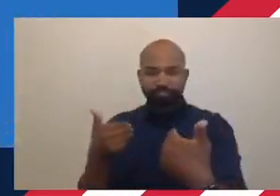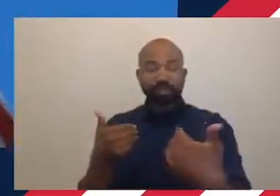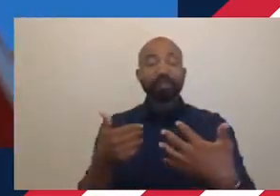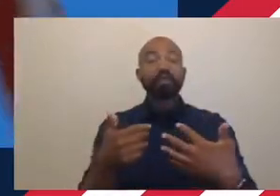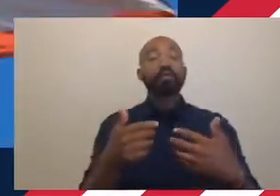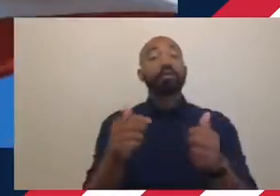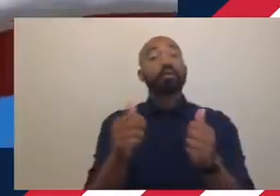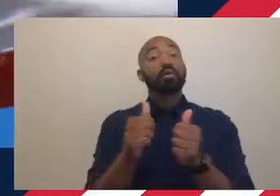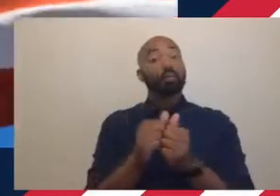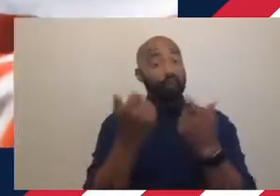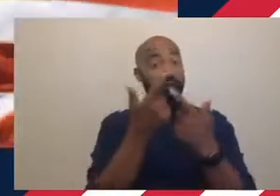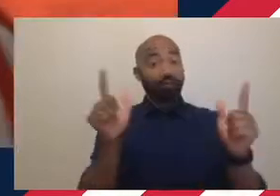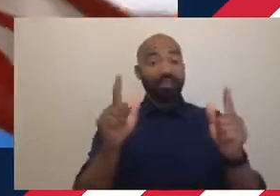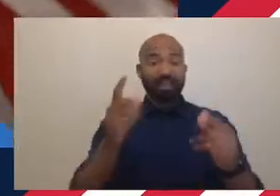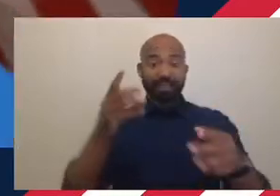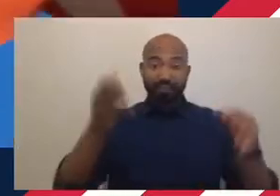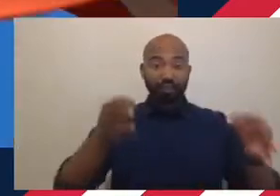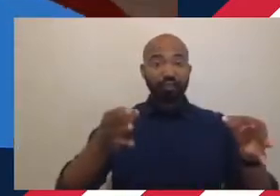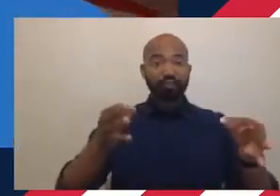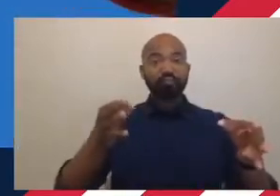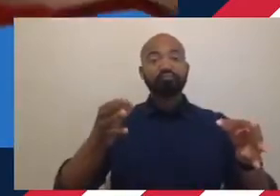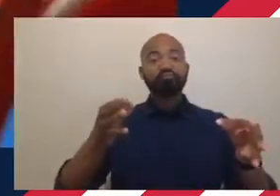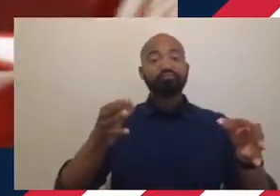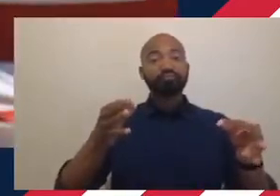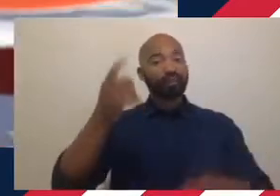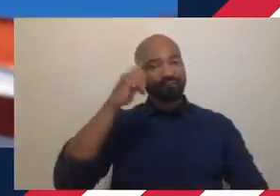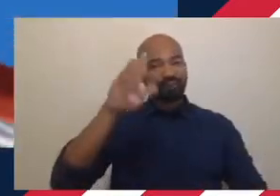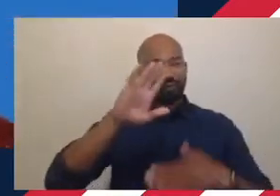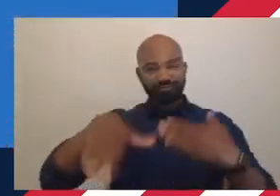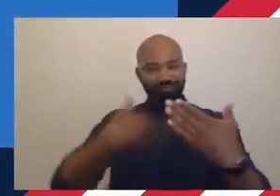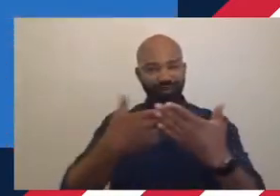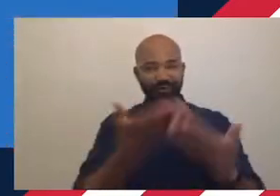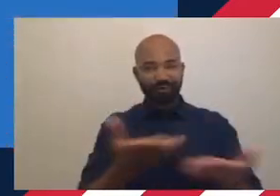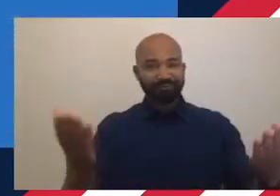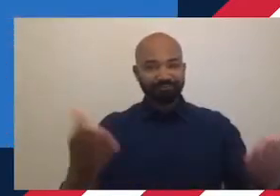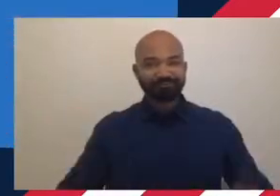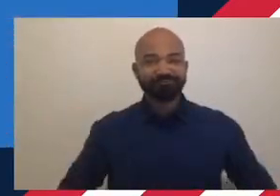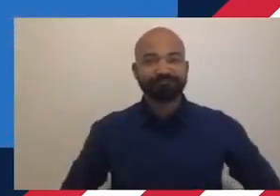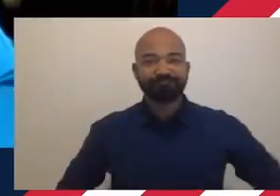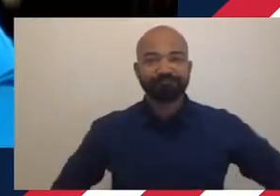indivisible, with with liberty and justice for all.